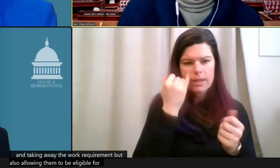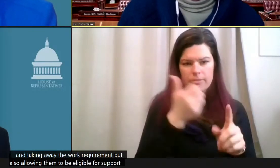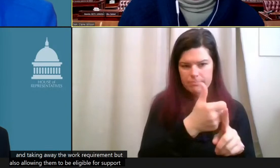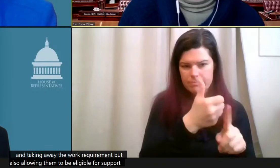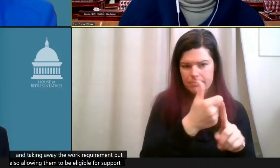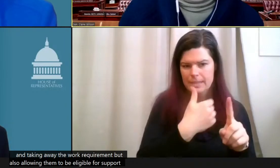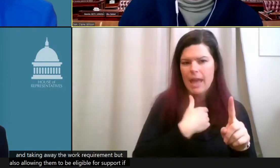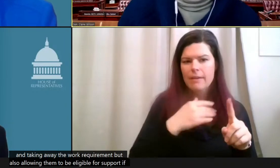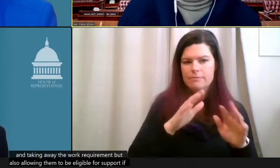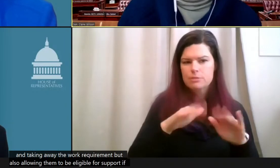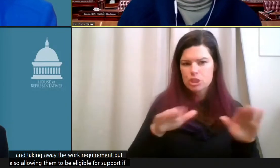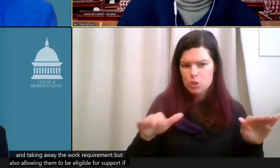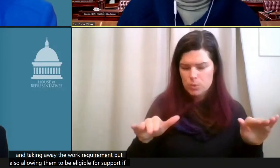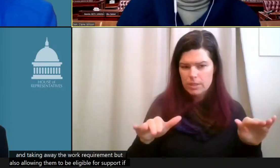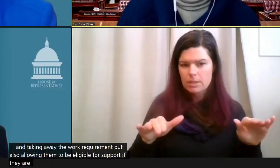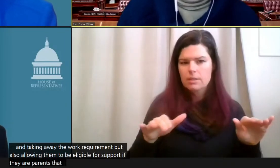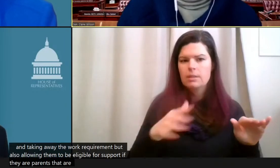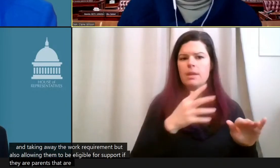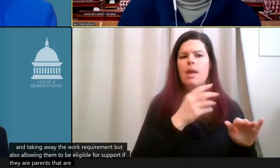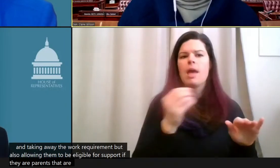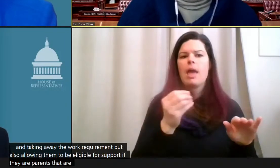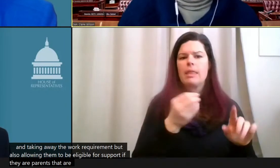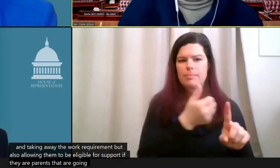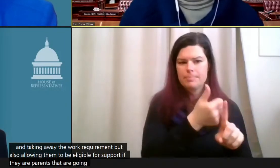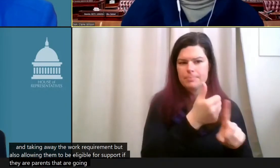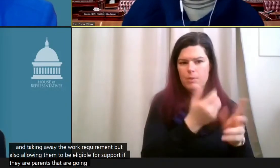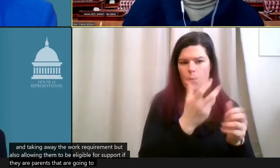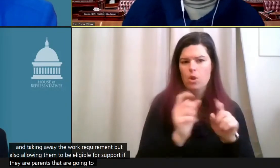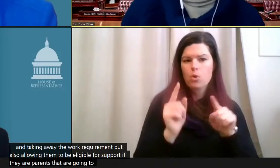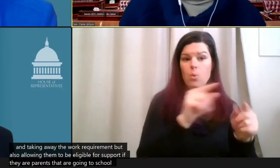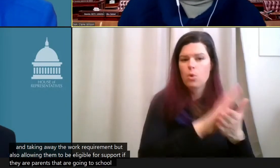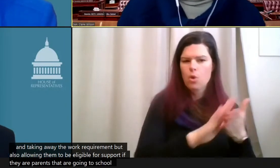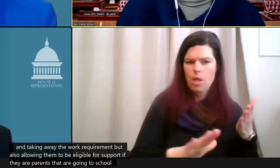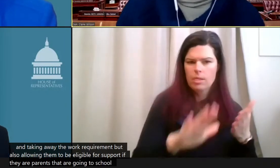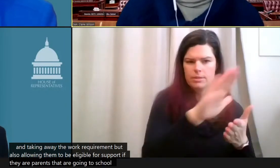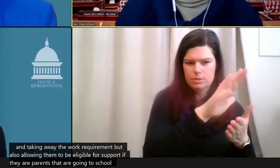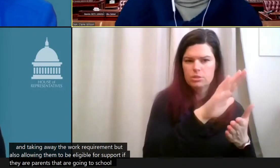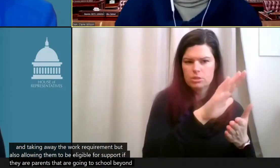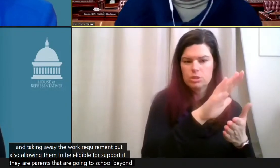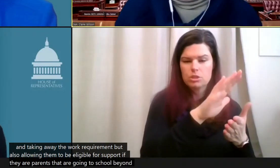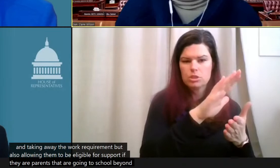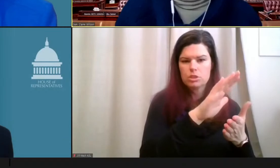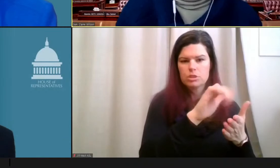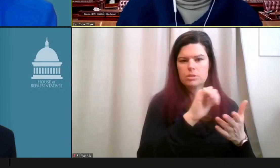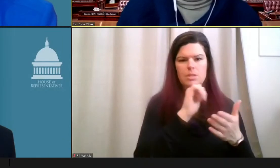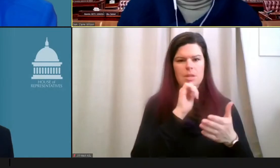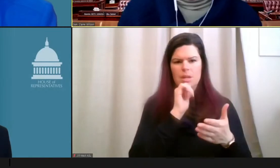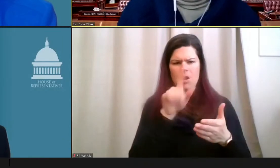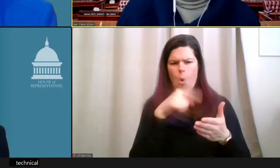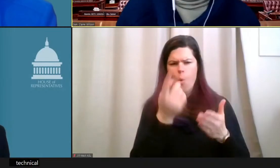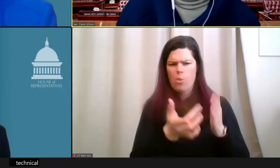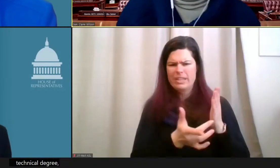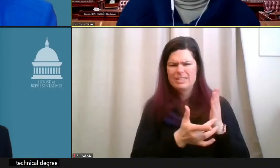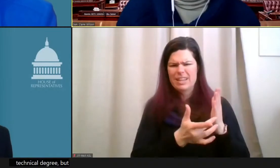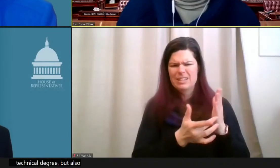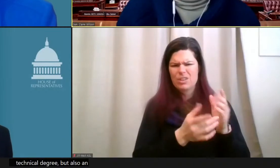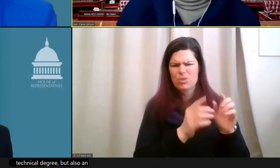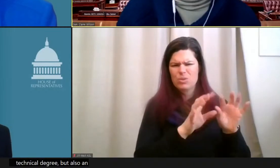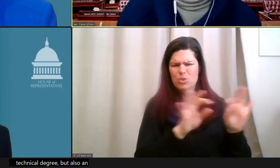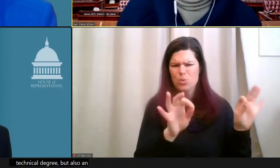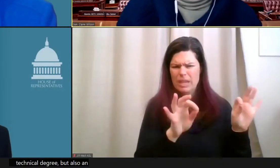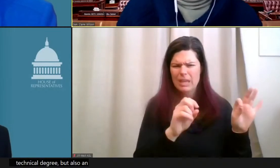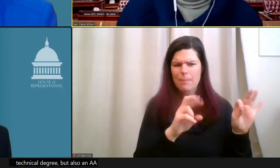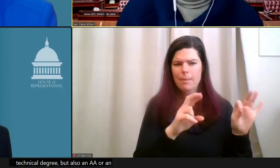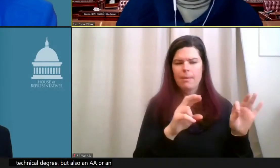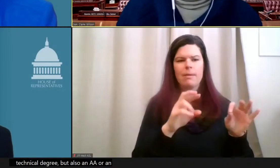that are going to school beyond just a technical degree, but also an AA or an